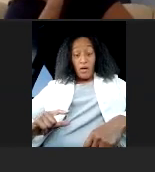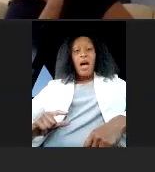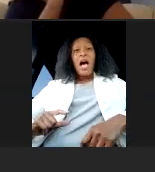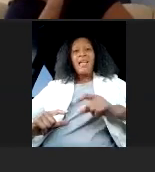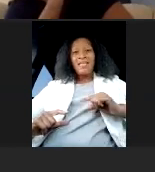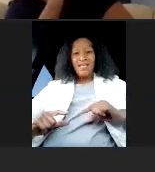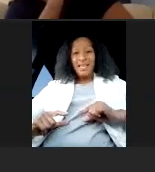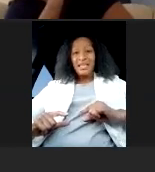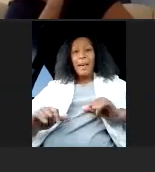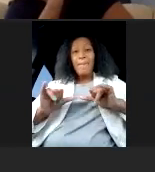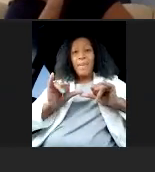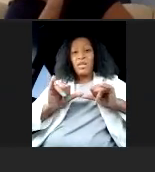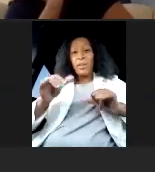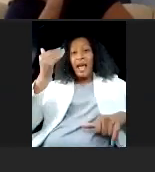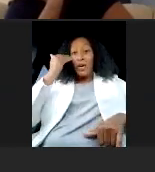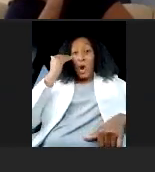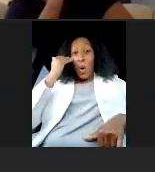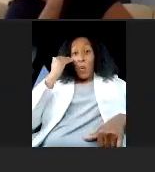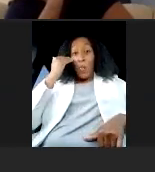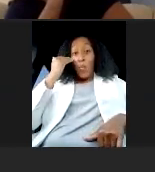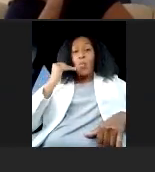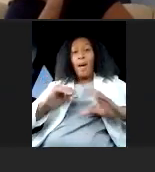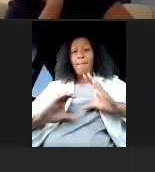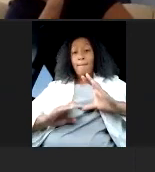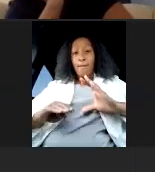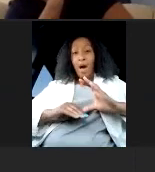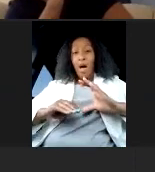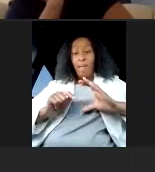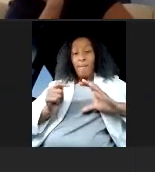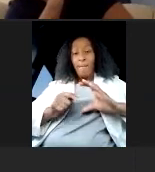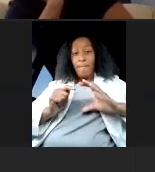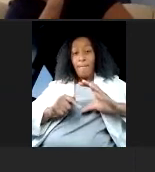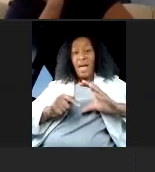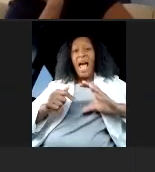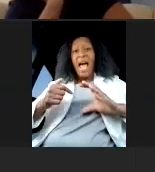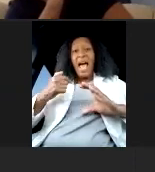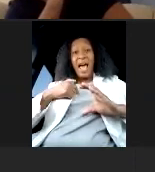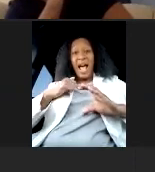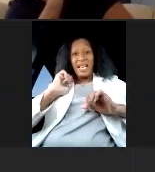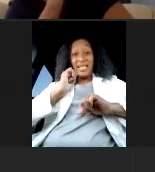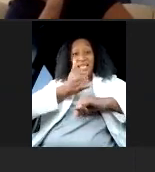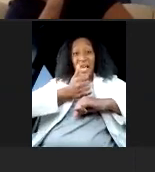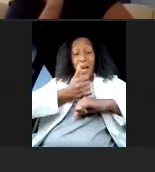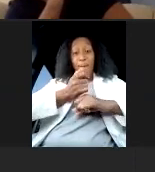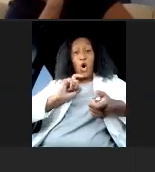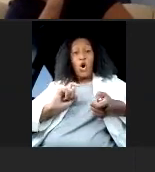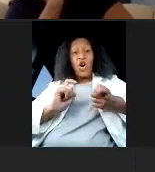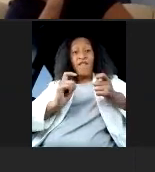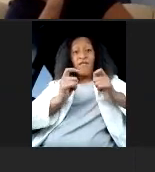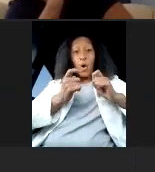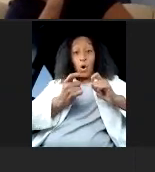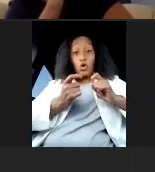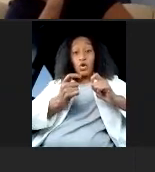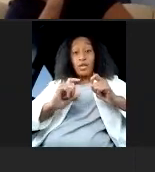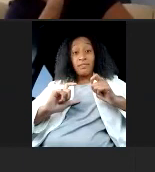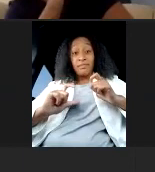conversion factor and I line it up so that the centimeters are on the bottom of my,